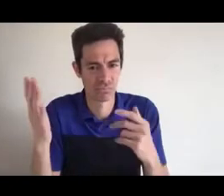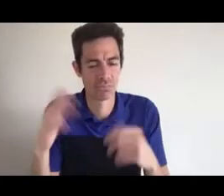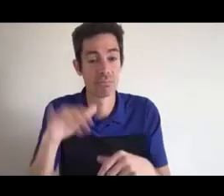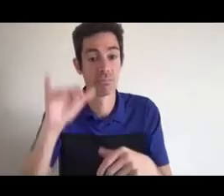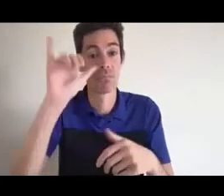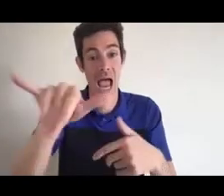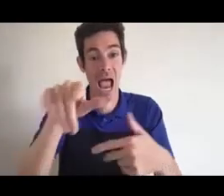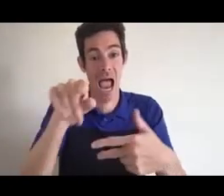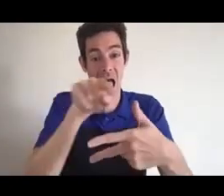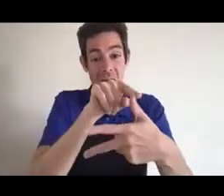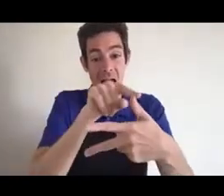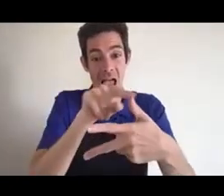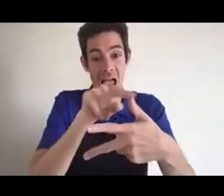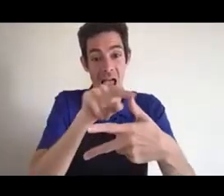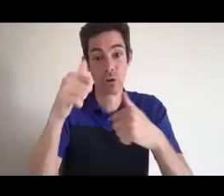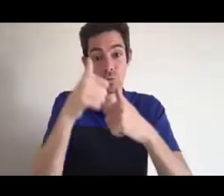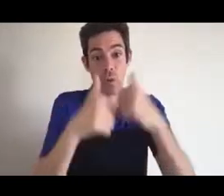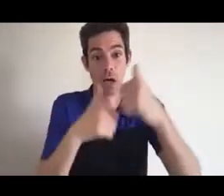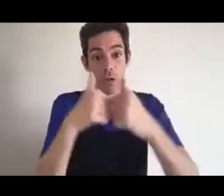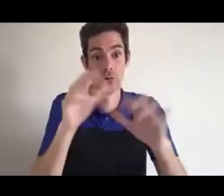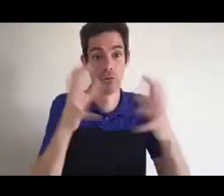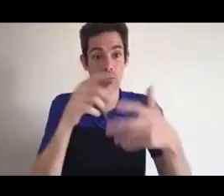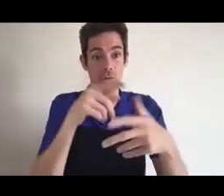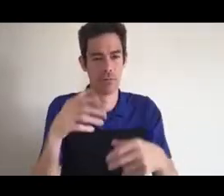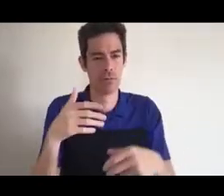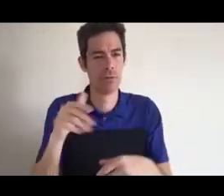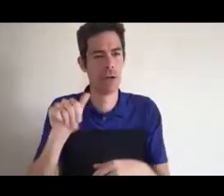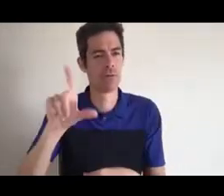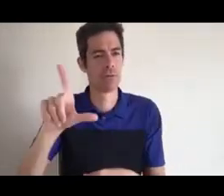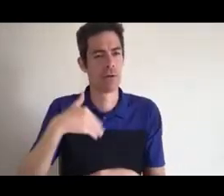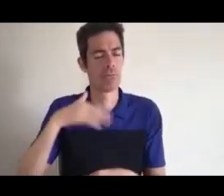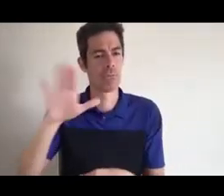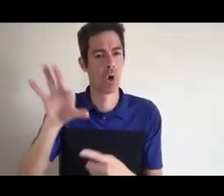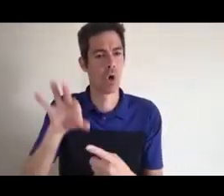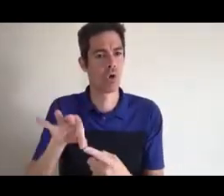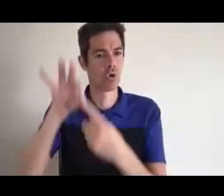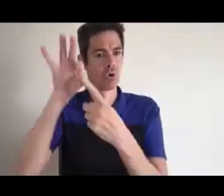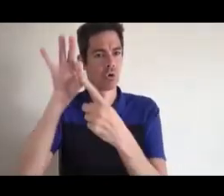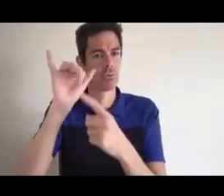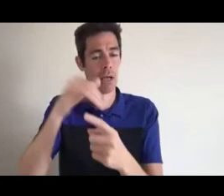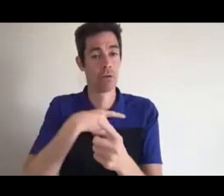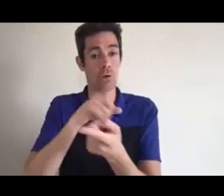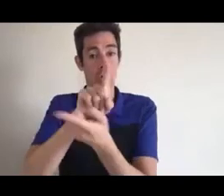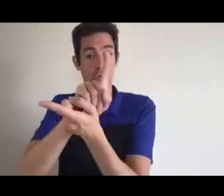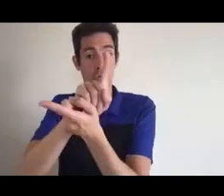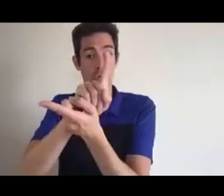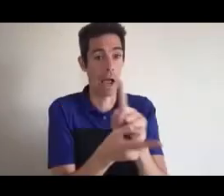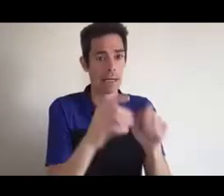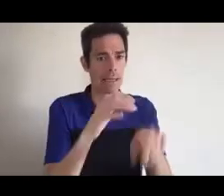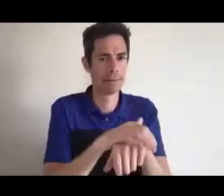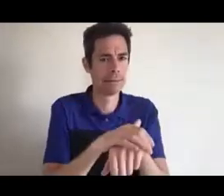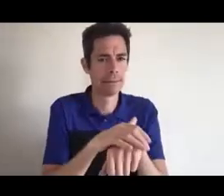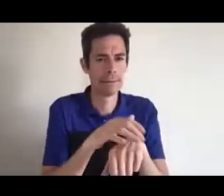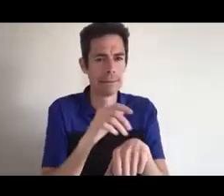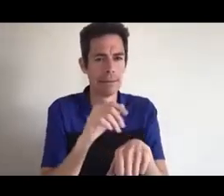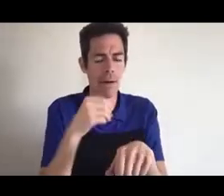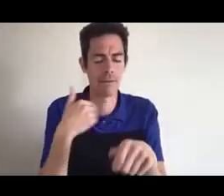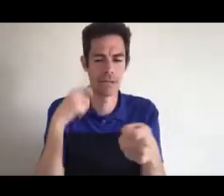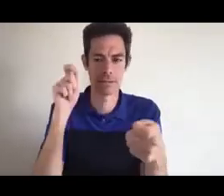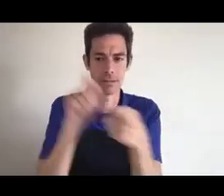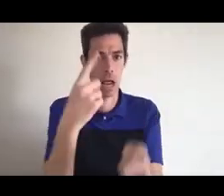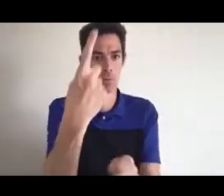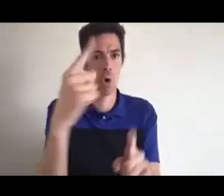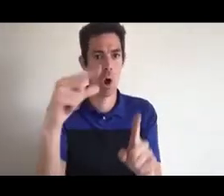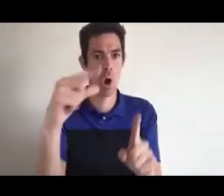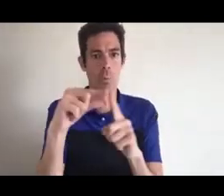finish, OMG. So that structure, ASL has unique structure